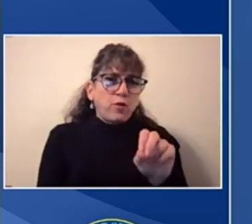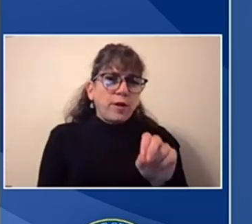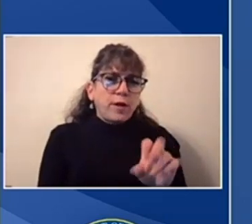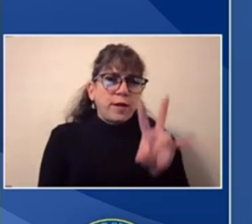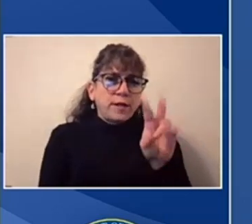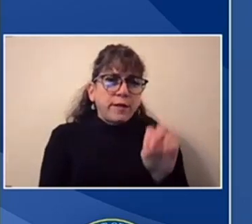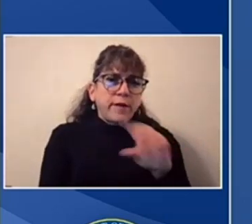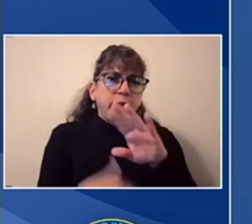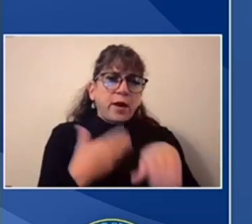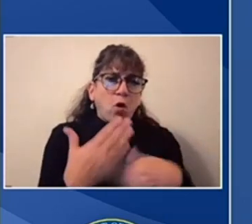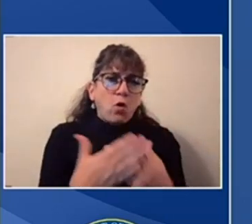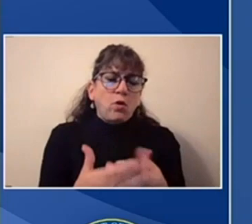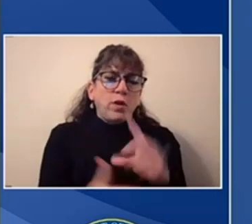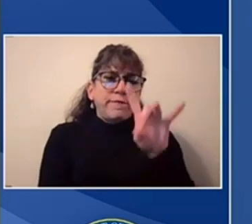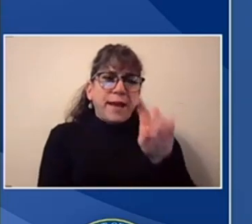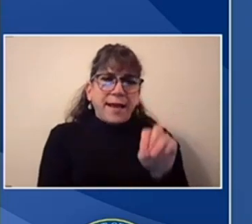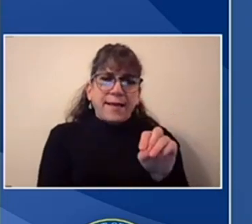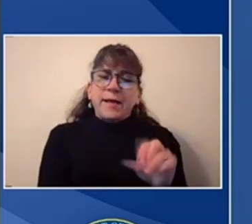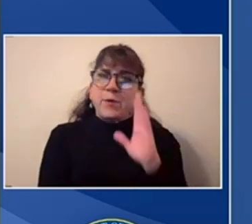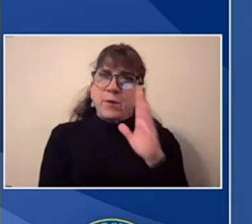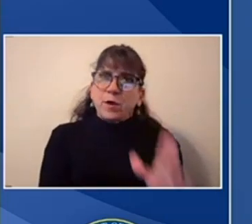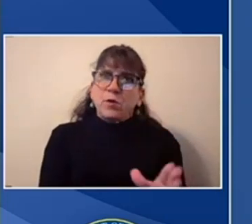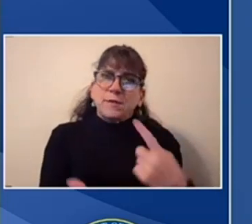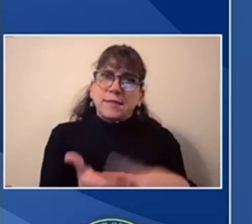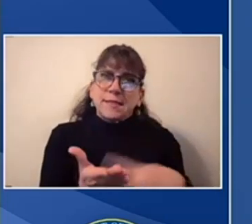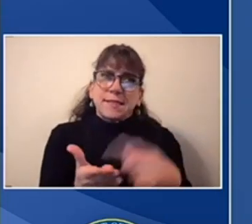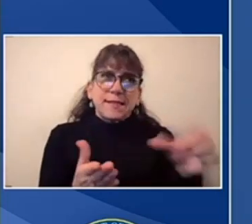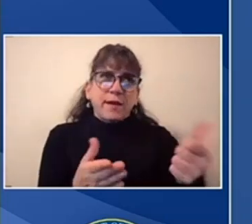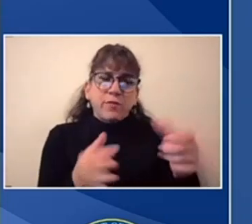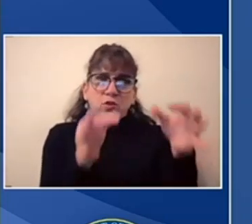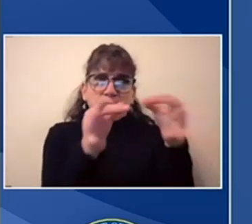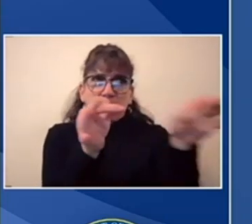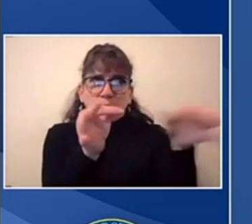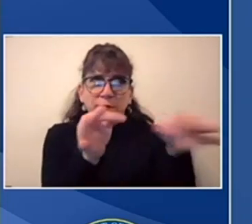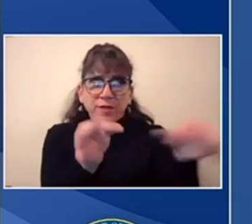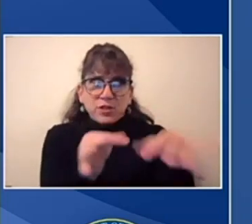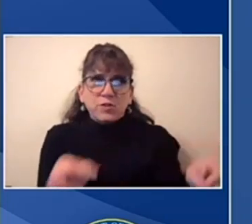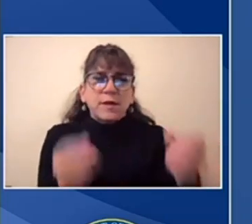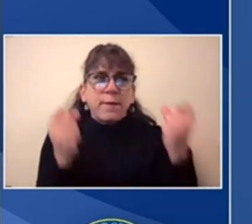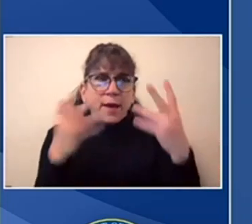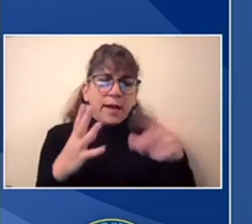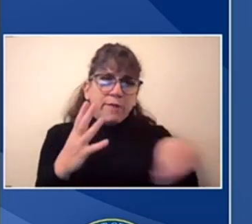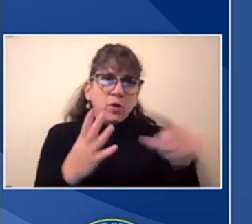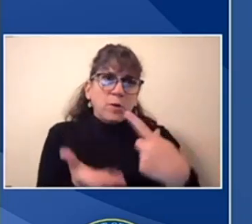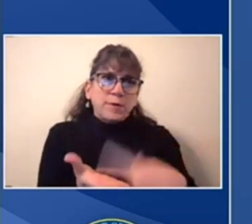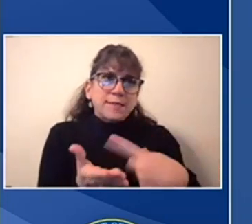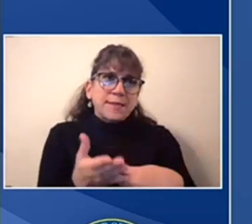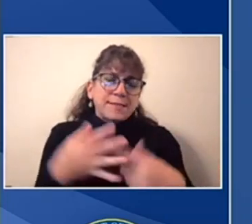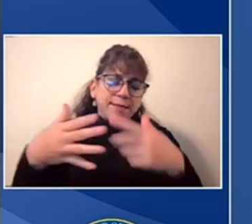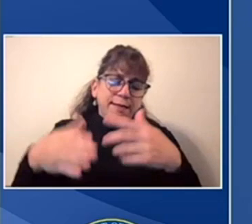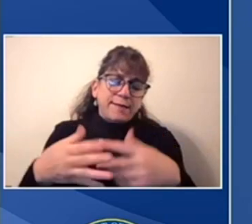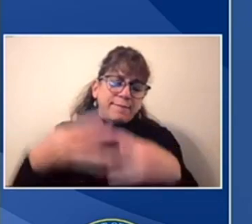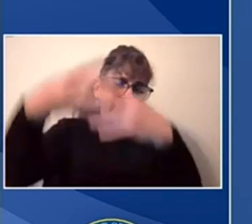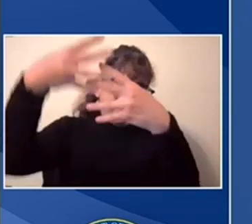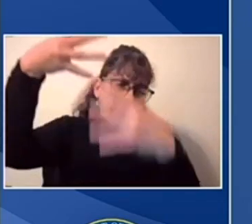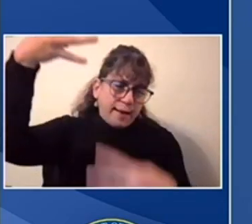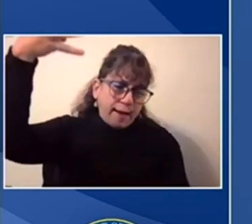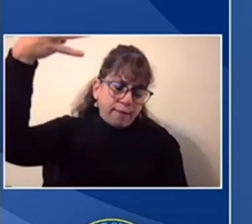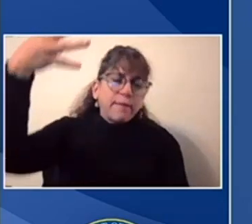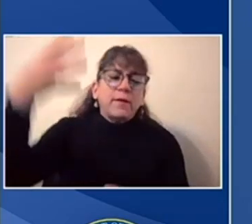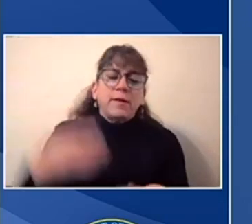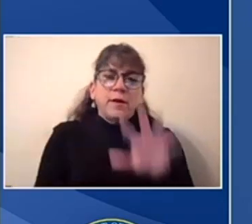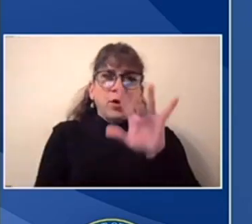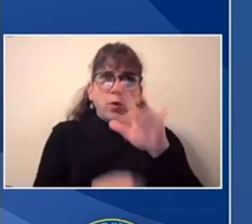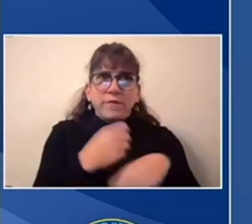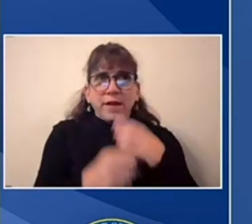we are going to get to the other provisions. Many of you were talking about the length and things like that, 25 years